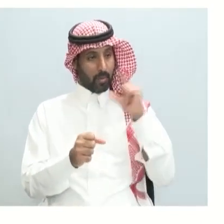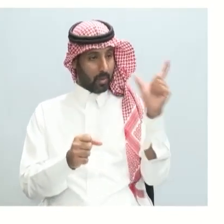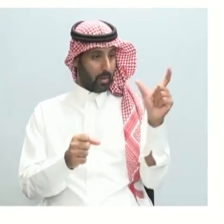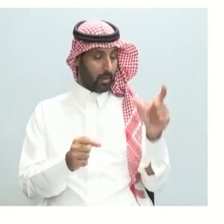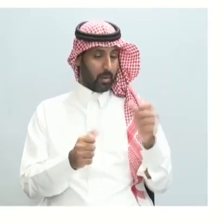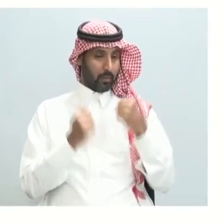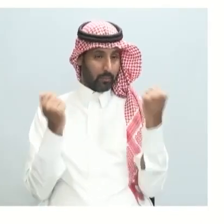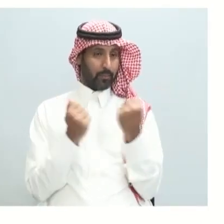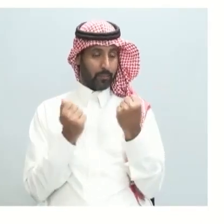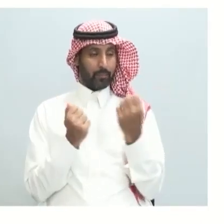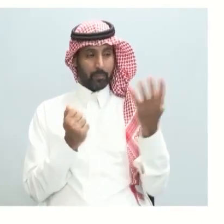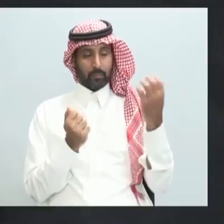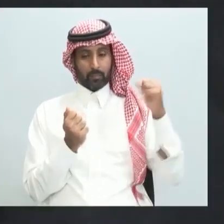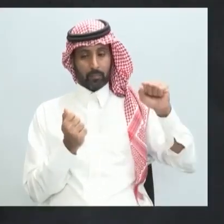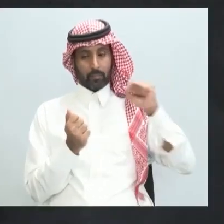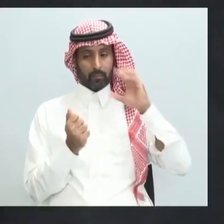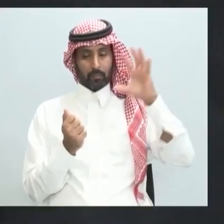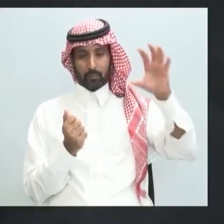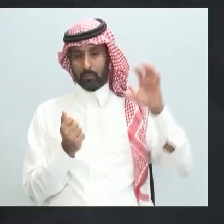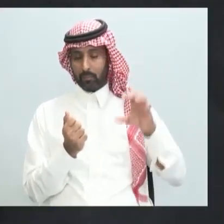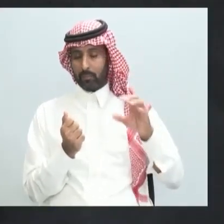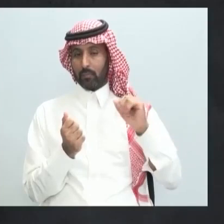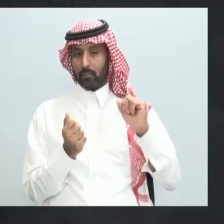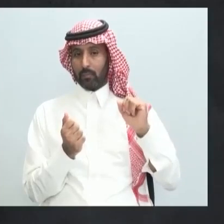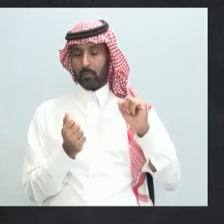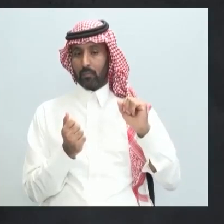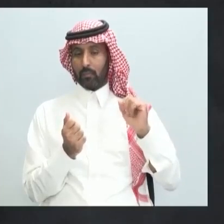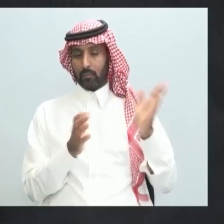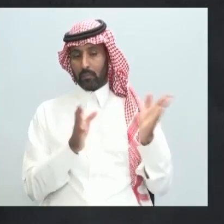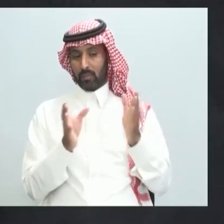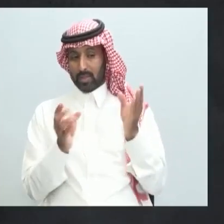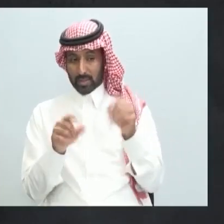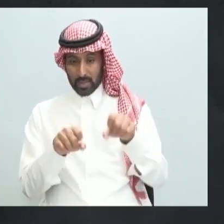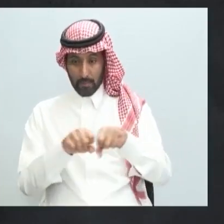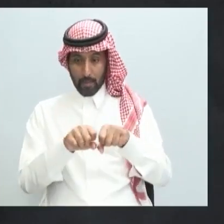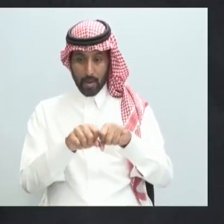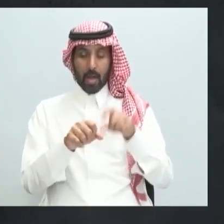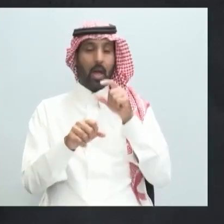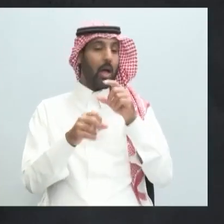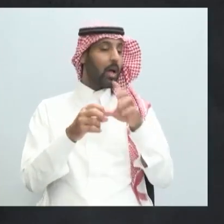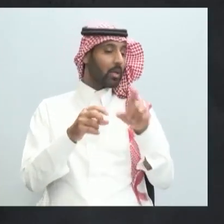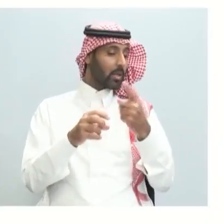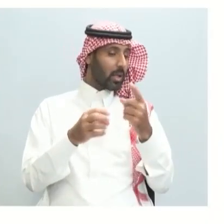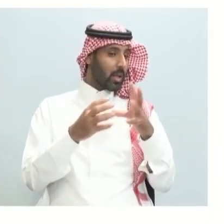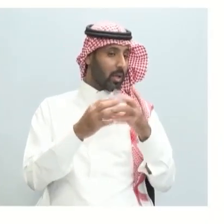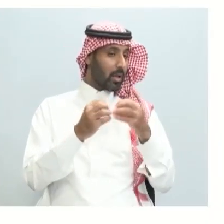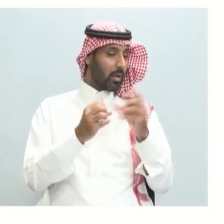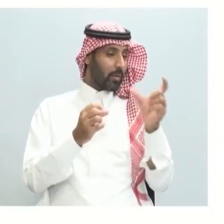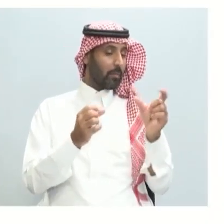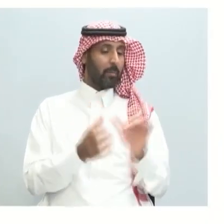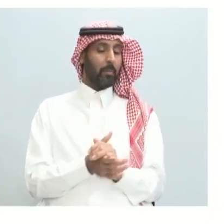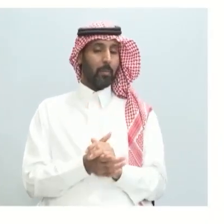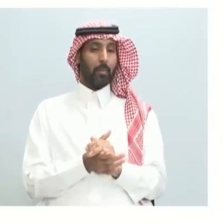from exercise A, the words that we just answered, next to the correct definitions for them. So we have